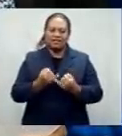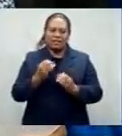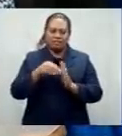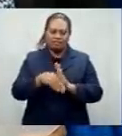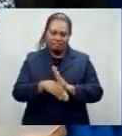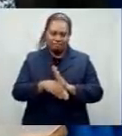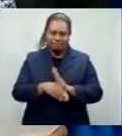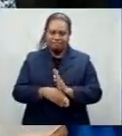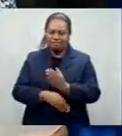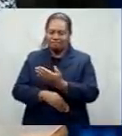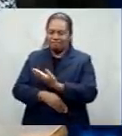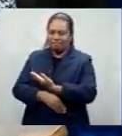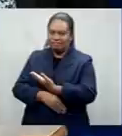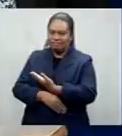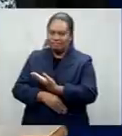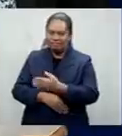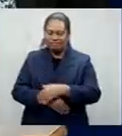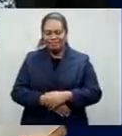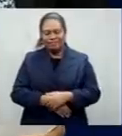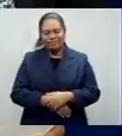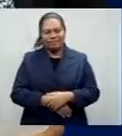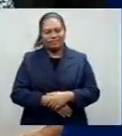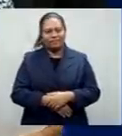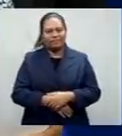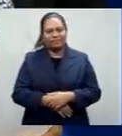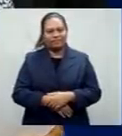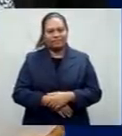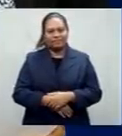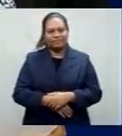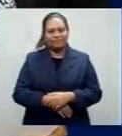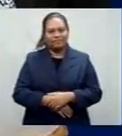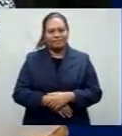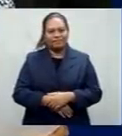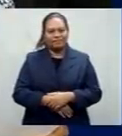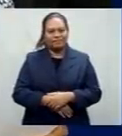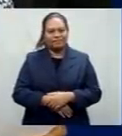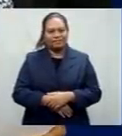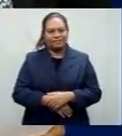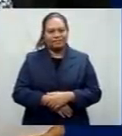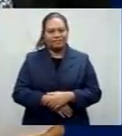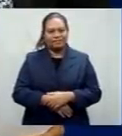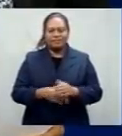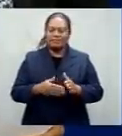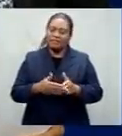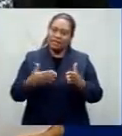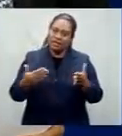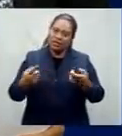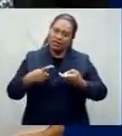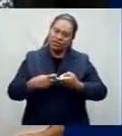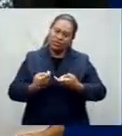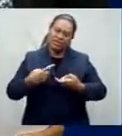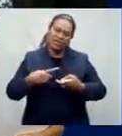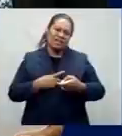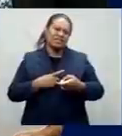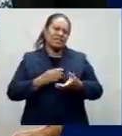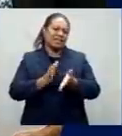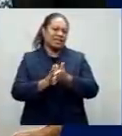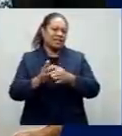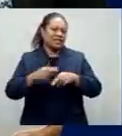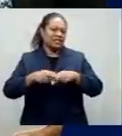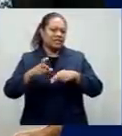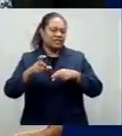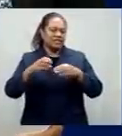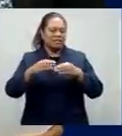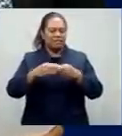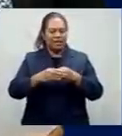by 2 cents to end at 26.58. And we now join Sinifa from HFC